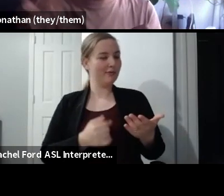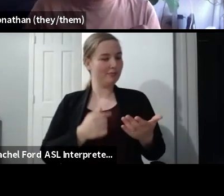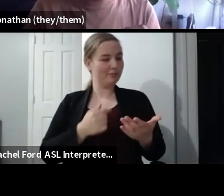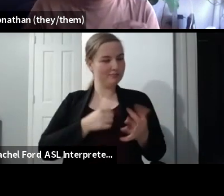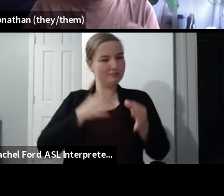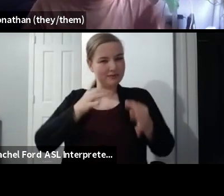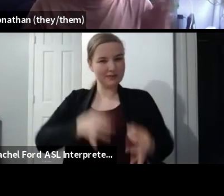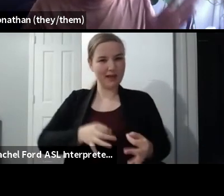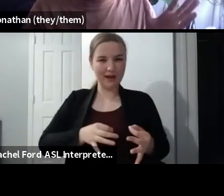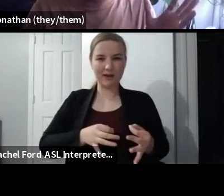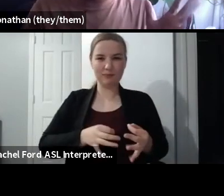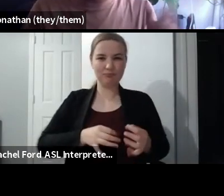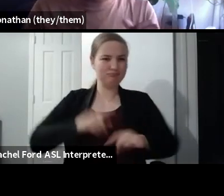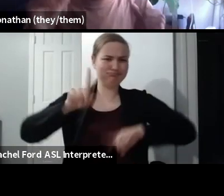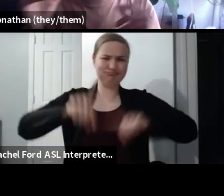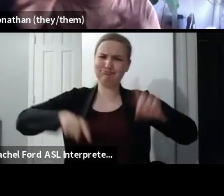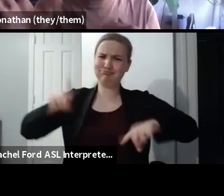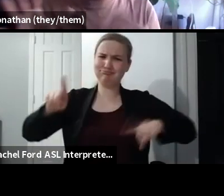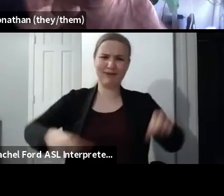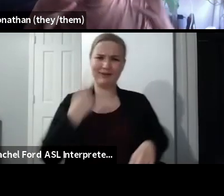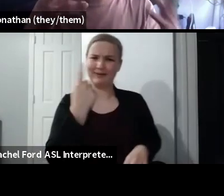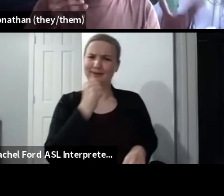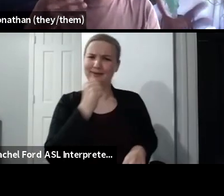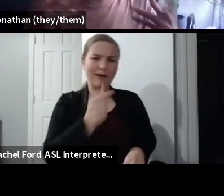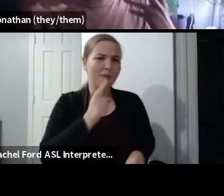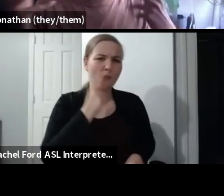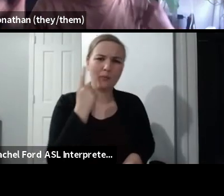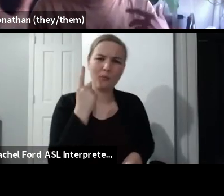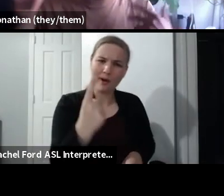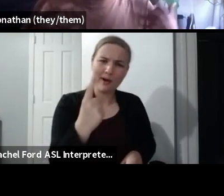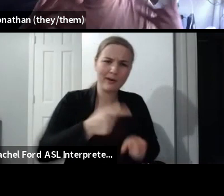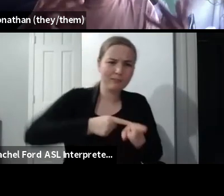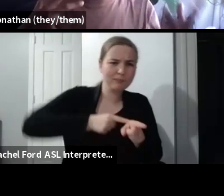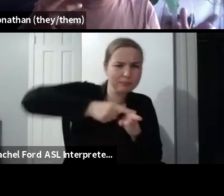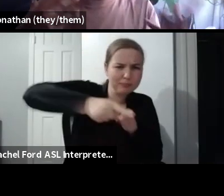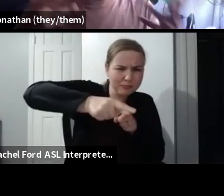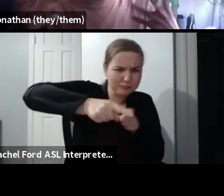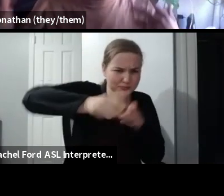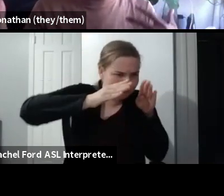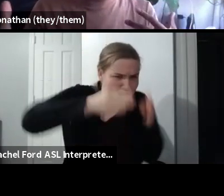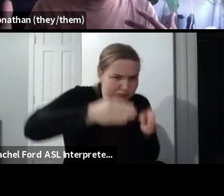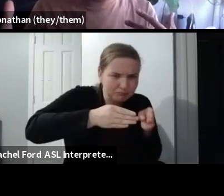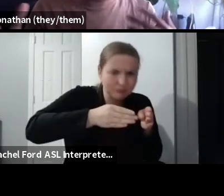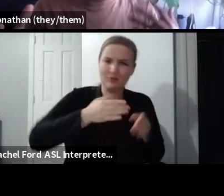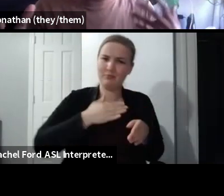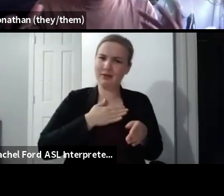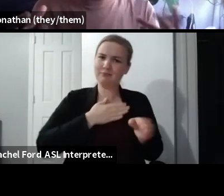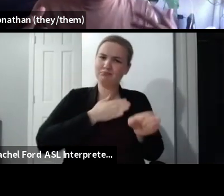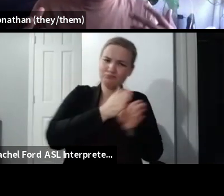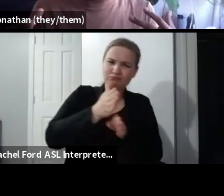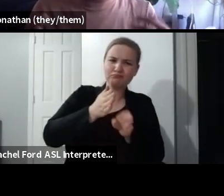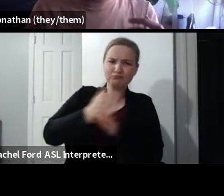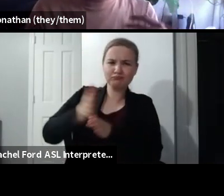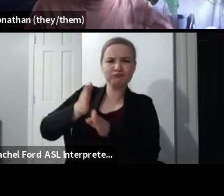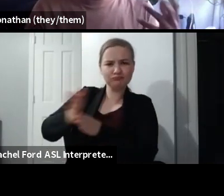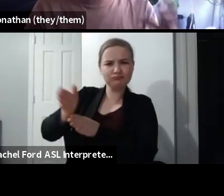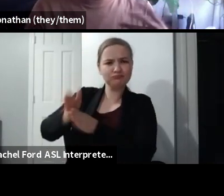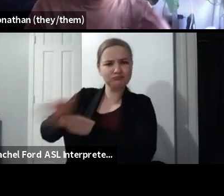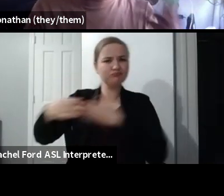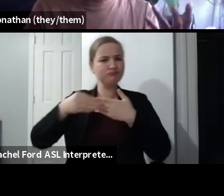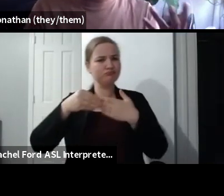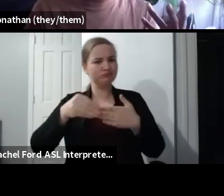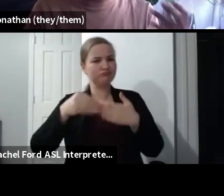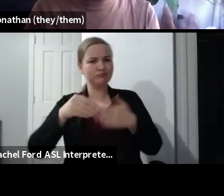gonna make a sculpture, next I'm gonna disappear for a year. And like keeping myself also guessing about why I make a thing feels important too, so